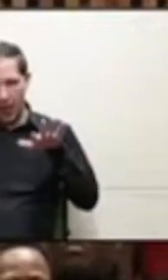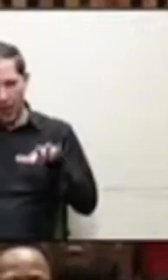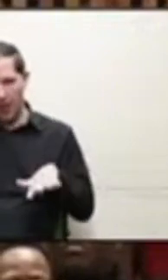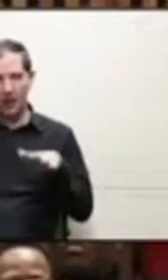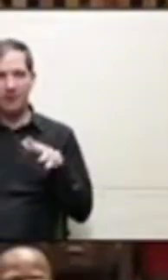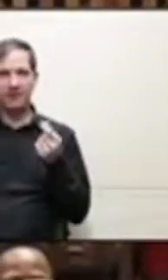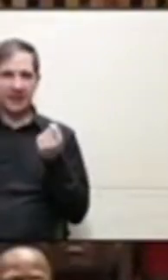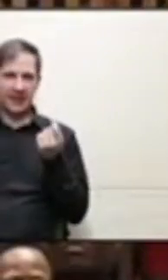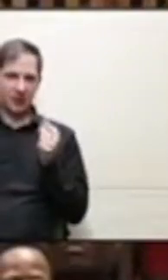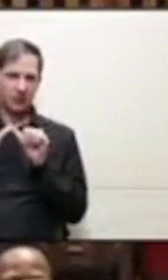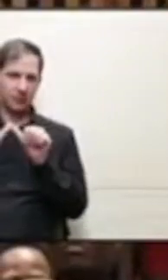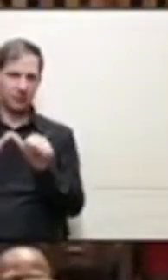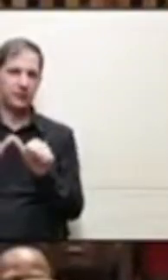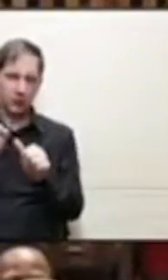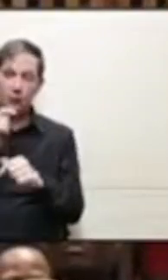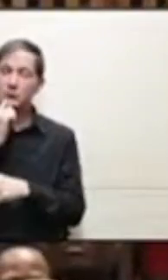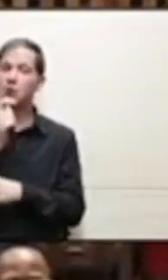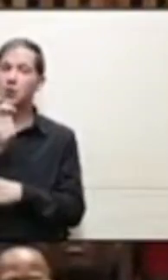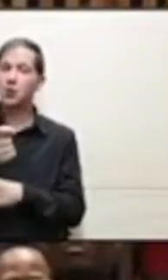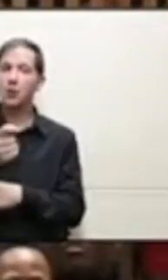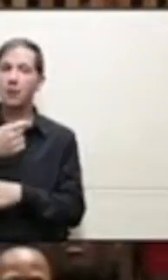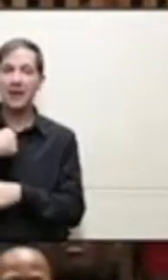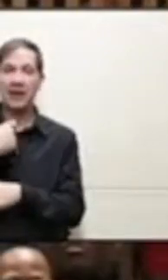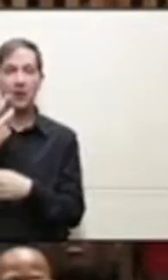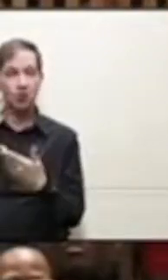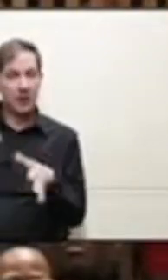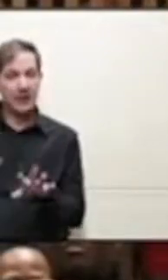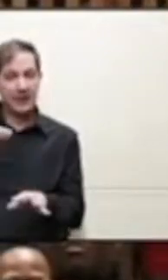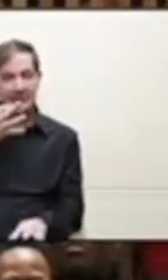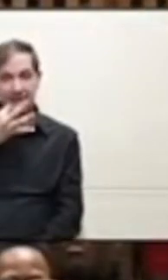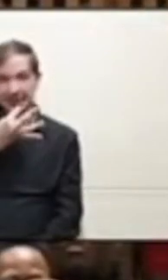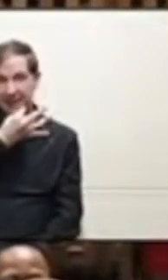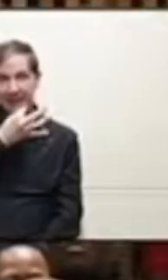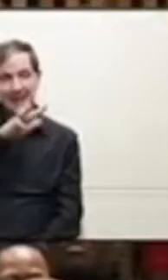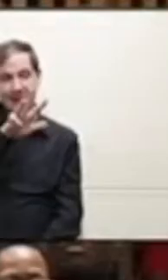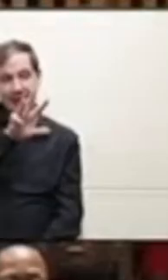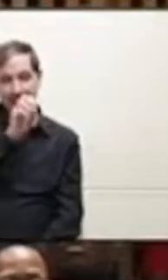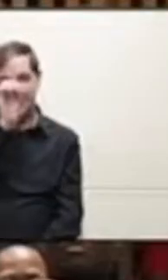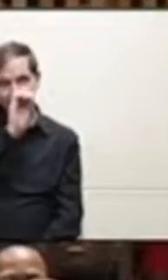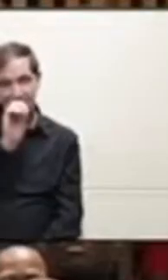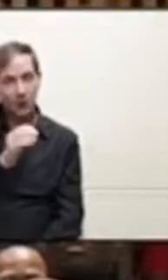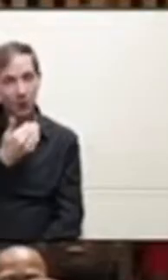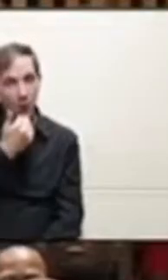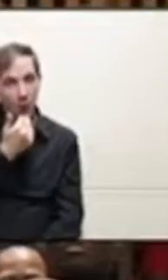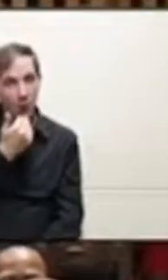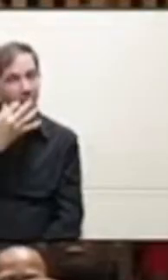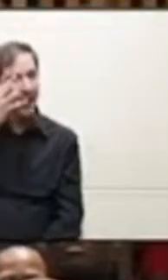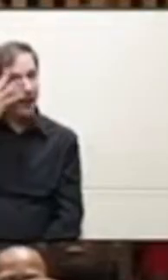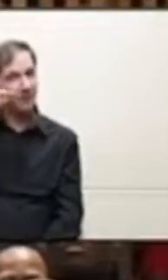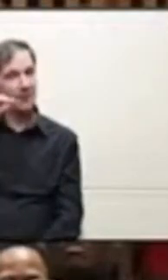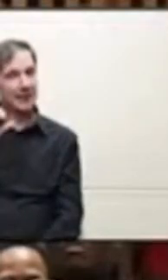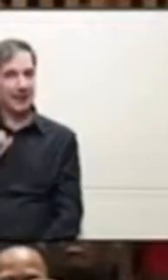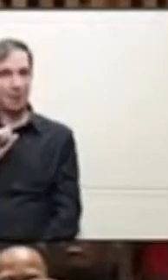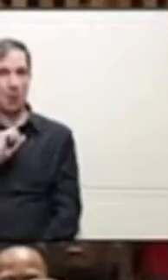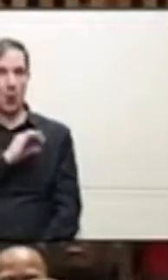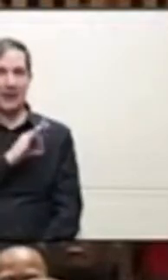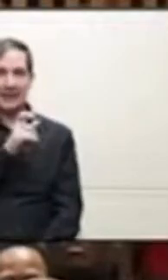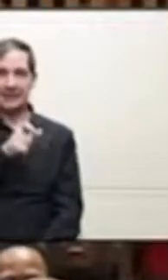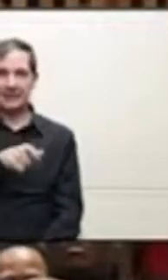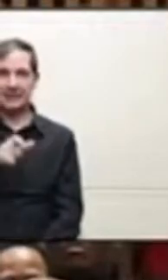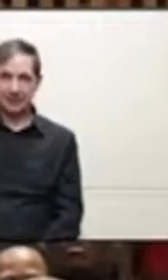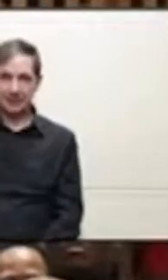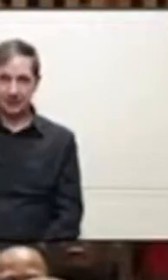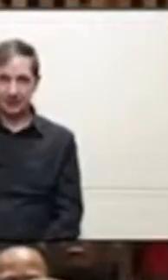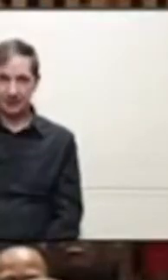It is true, but I've already indicated that 90% of the people who owe us are government employees. Government is currently